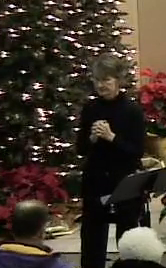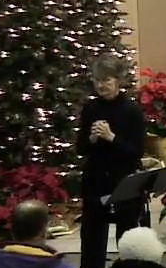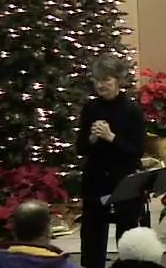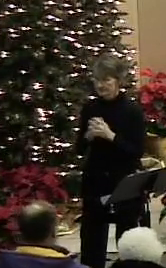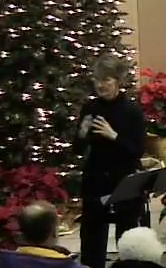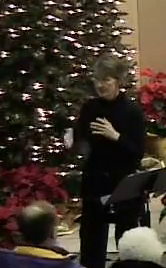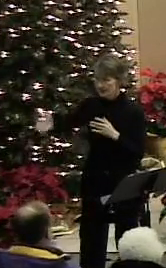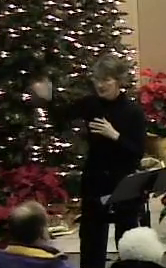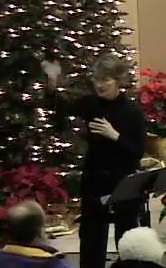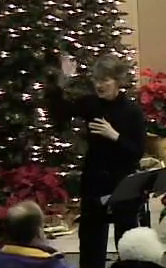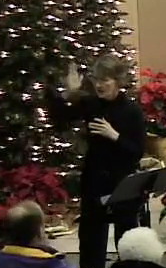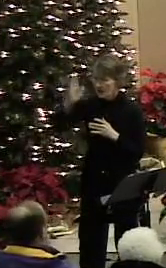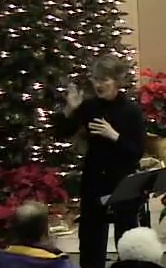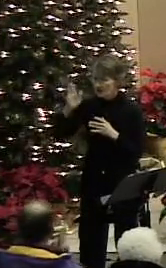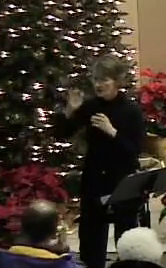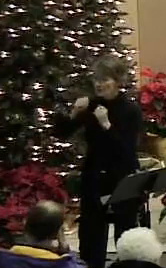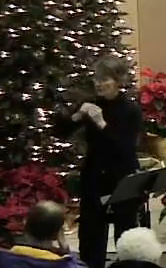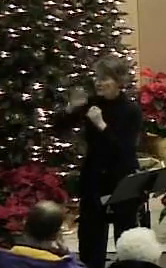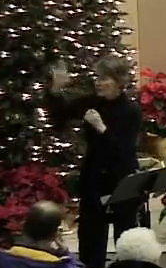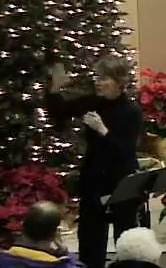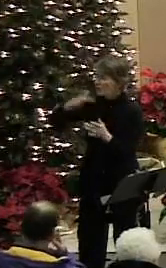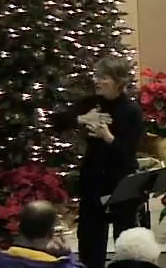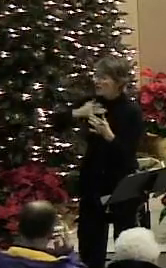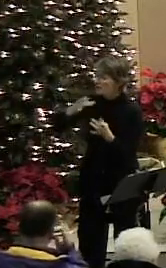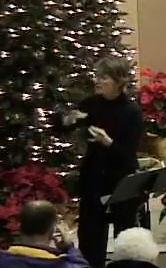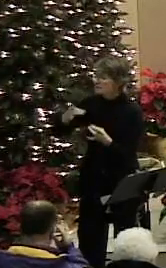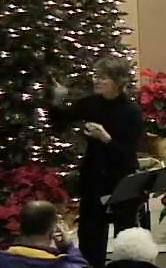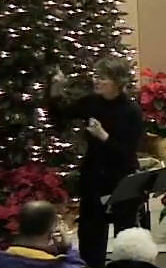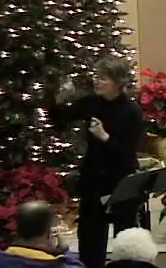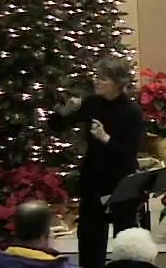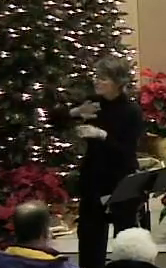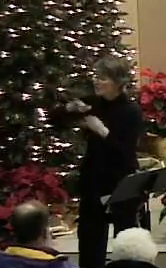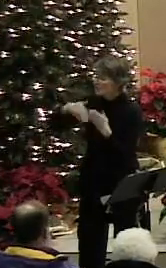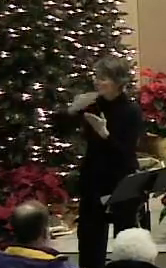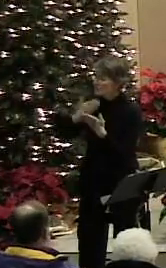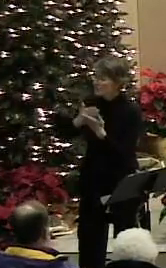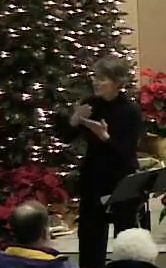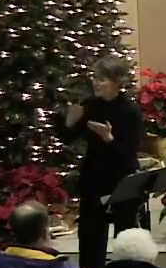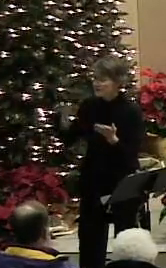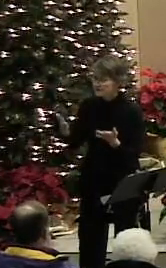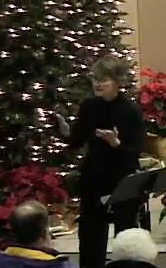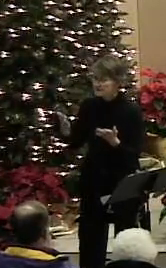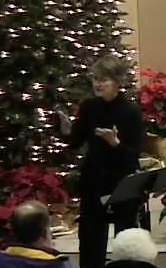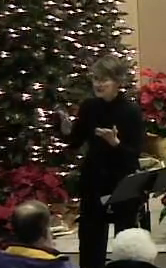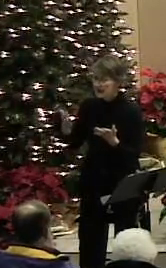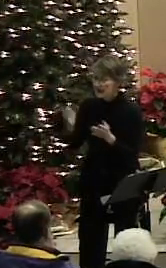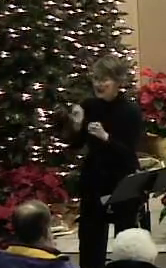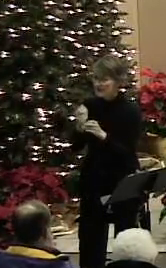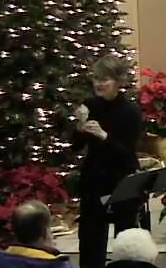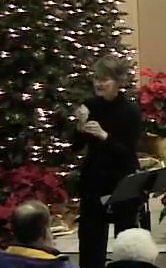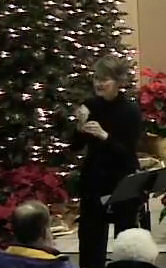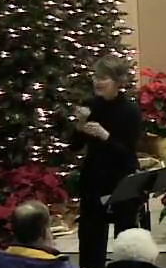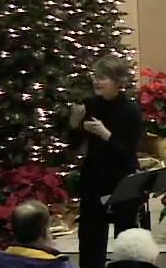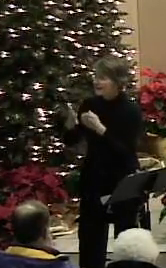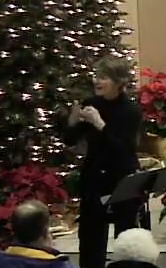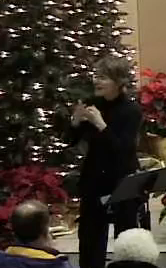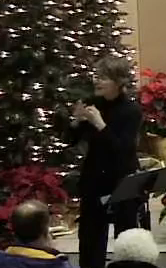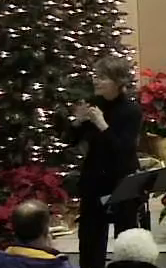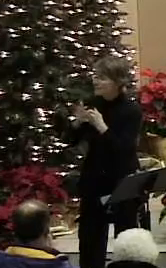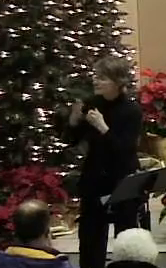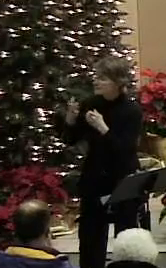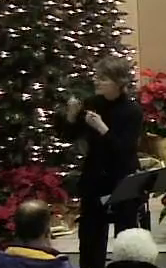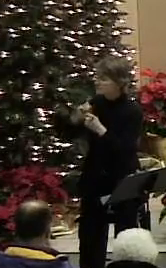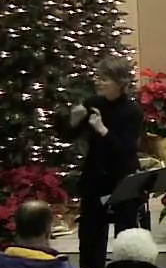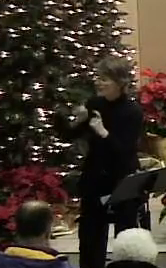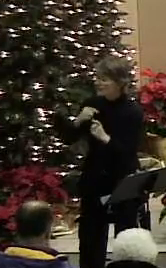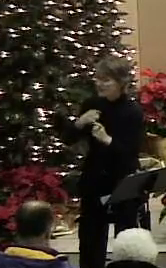O God, who in your kindness begin all good things and bring them to fulfillment, grant to